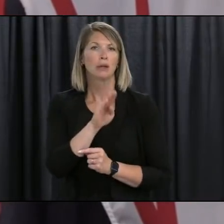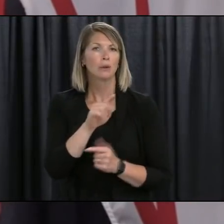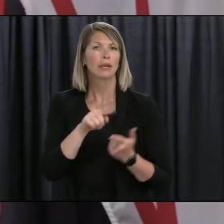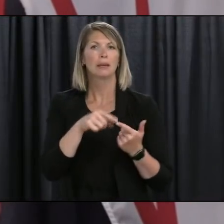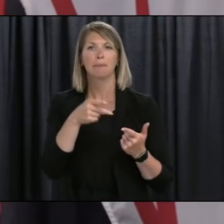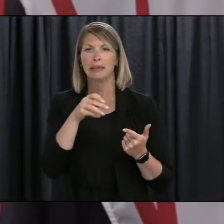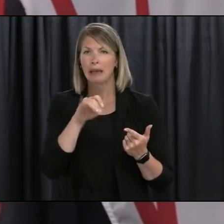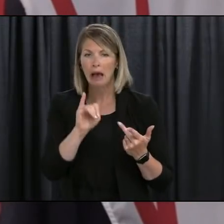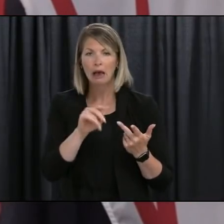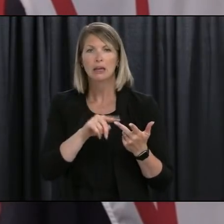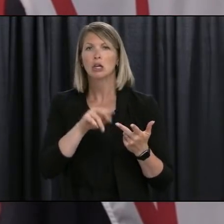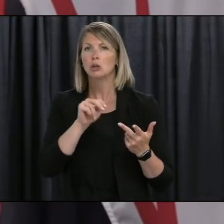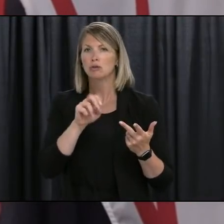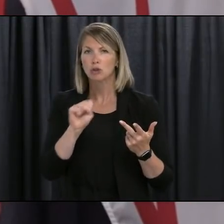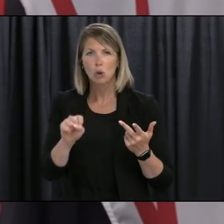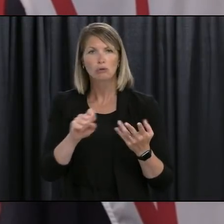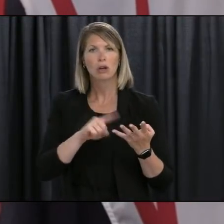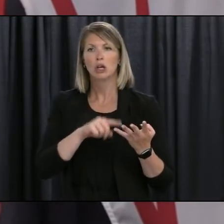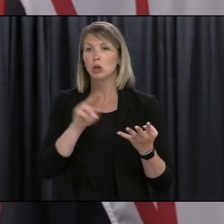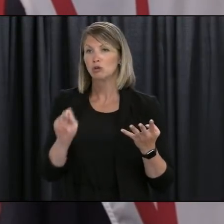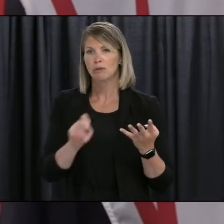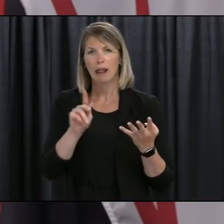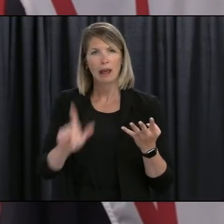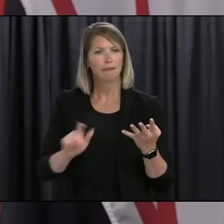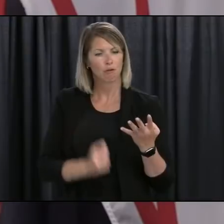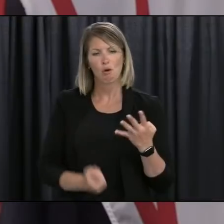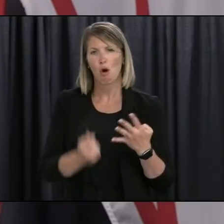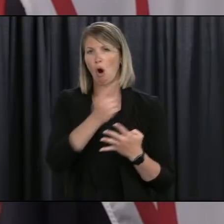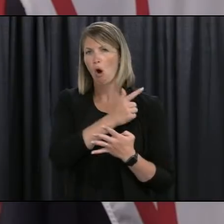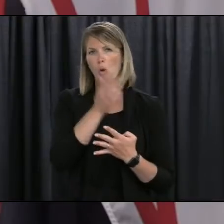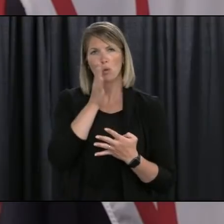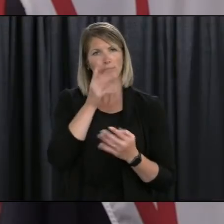as well. So still some monitoring done at those entry points.